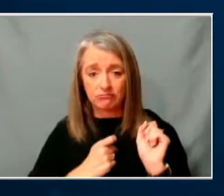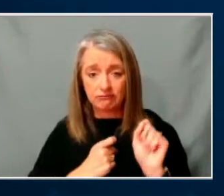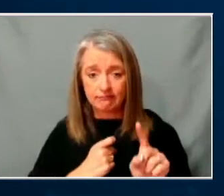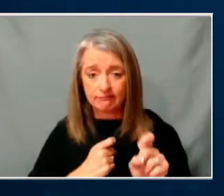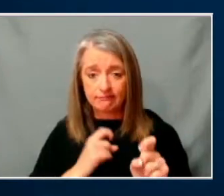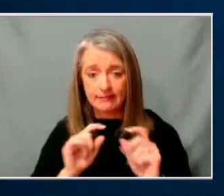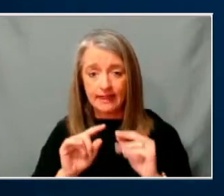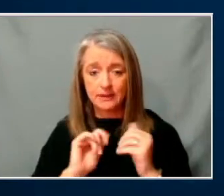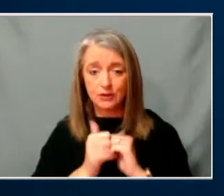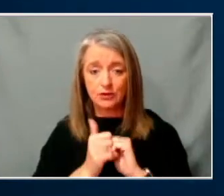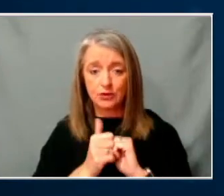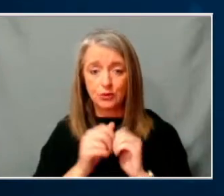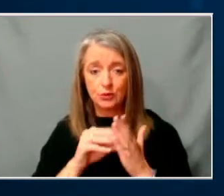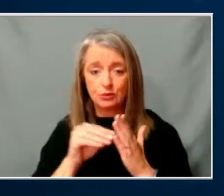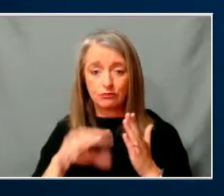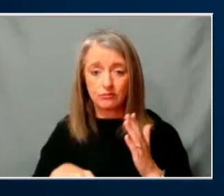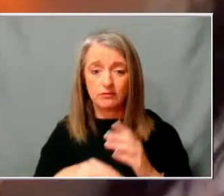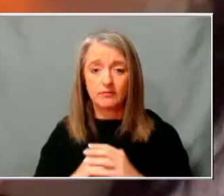student athletes?